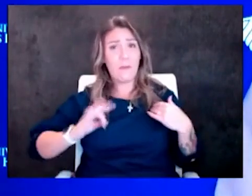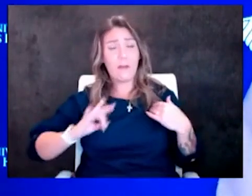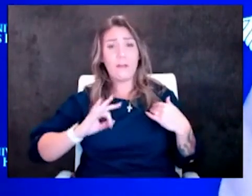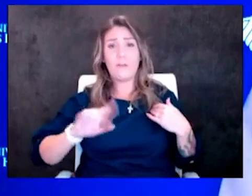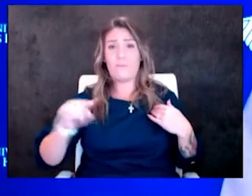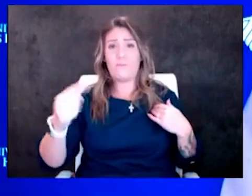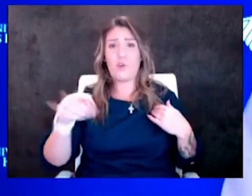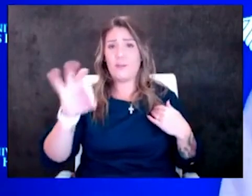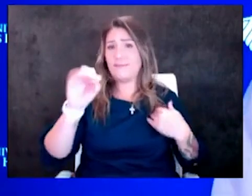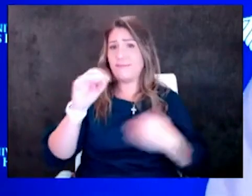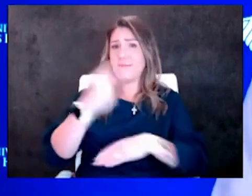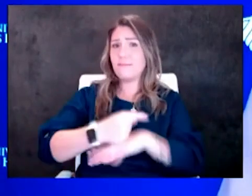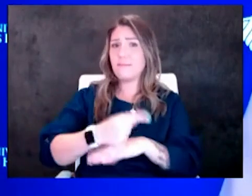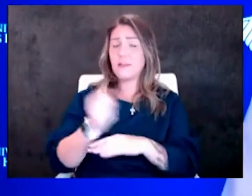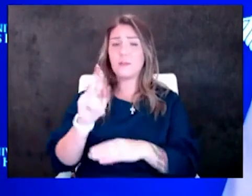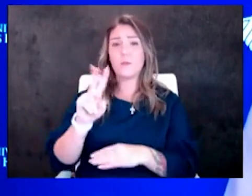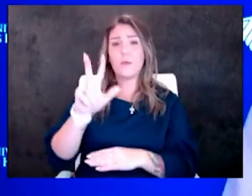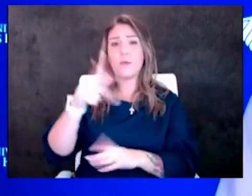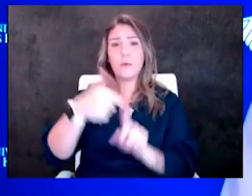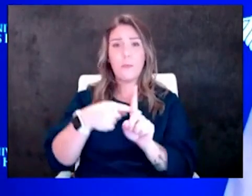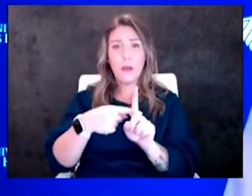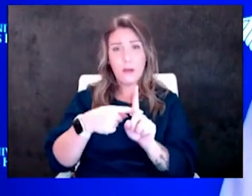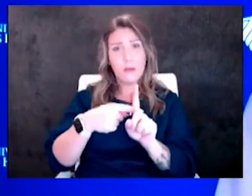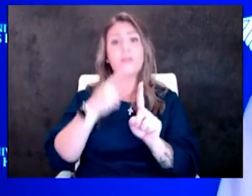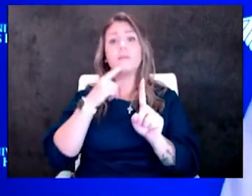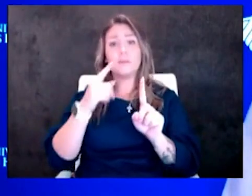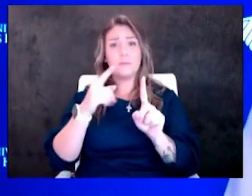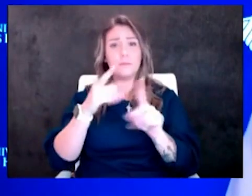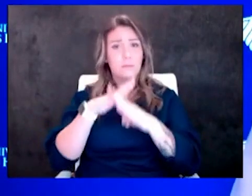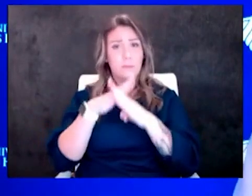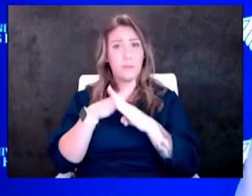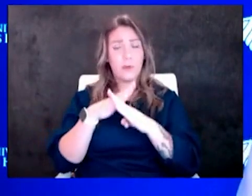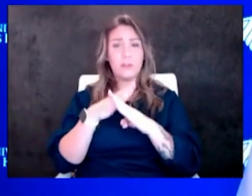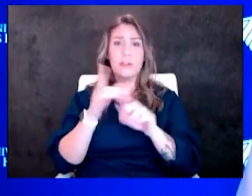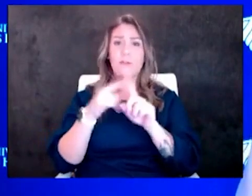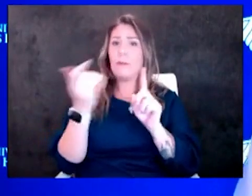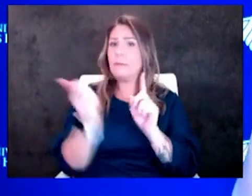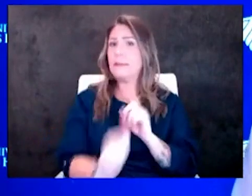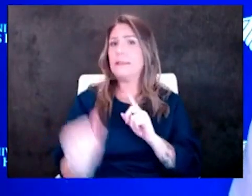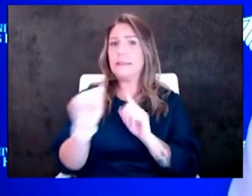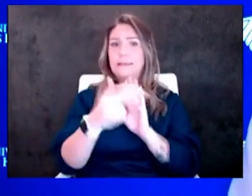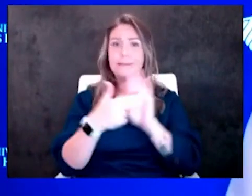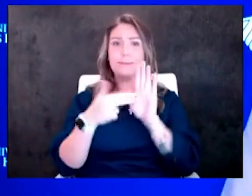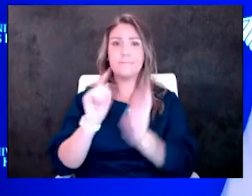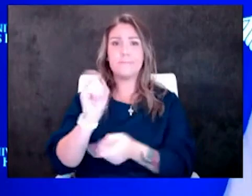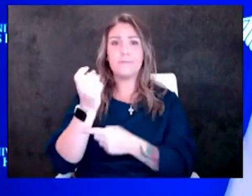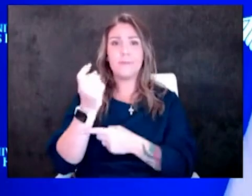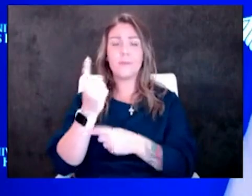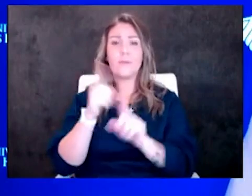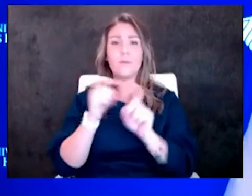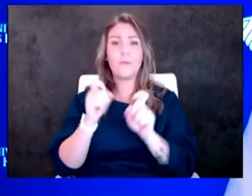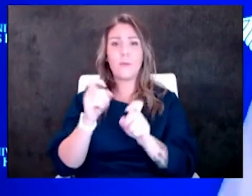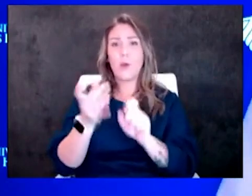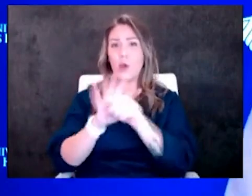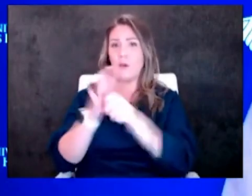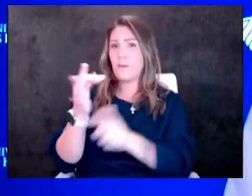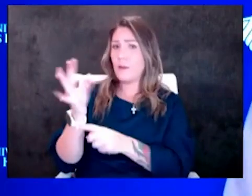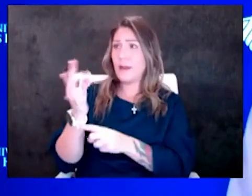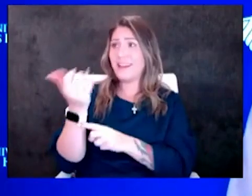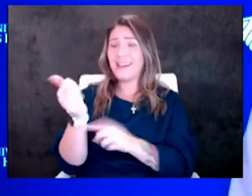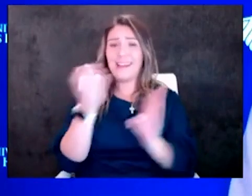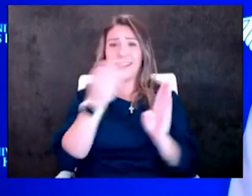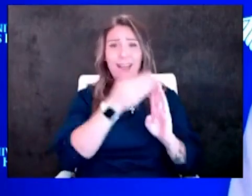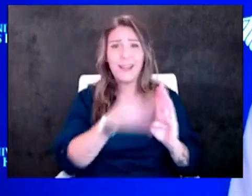three months or so, of protecting you from even any diagnosis of COVID-19, any spectrum of illness, or